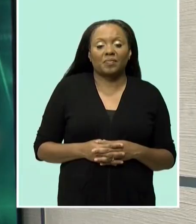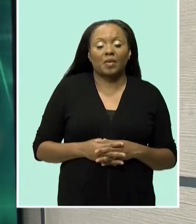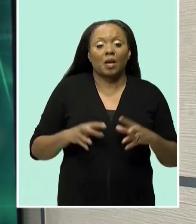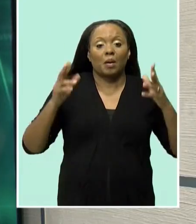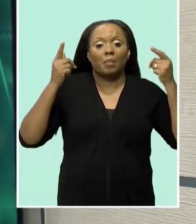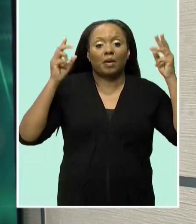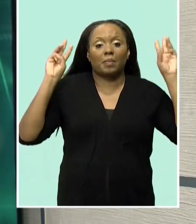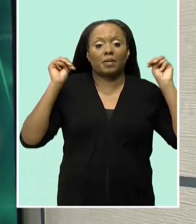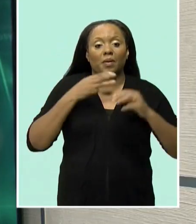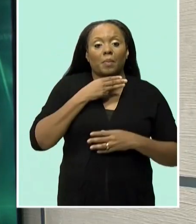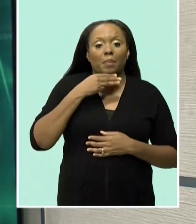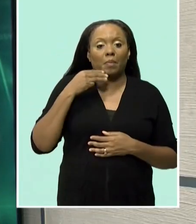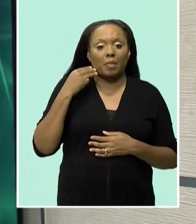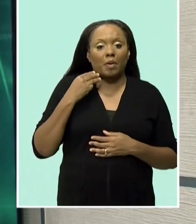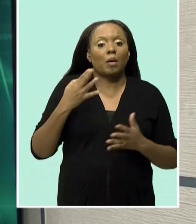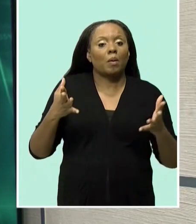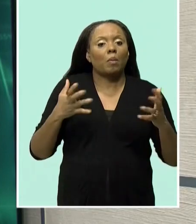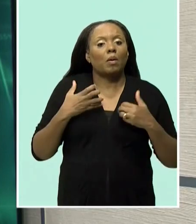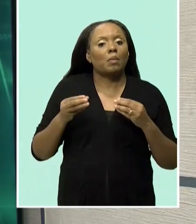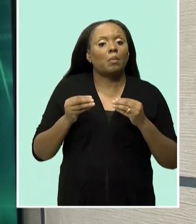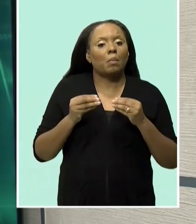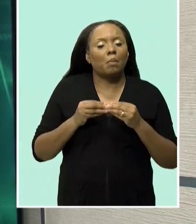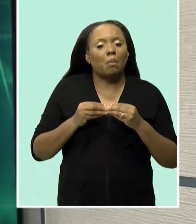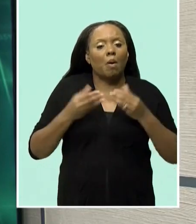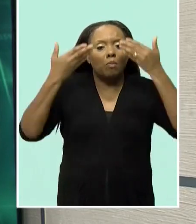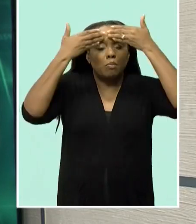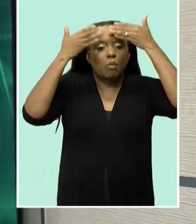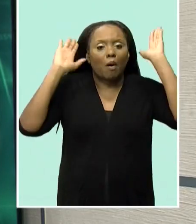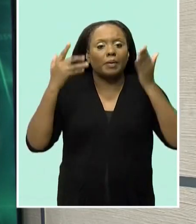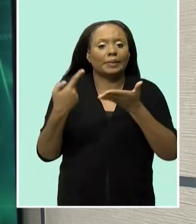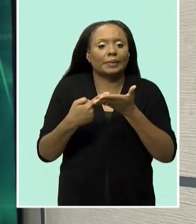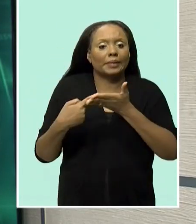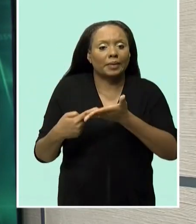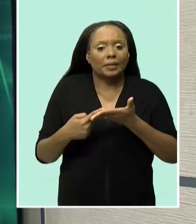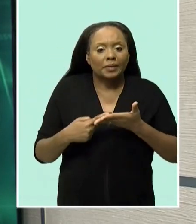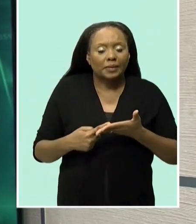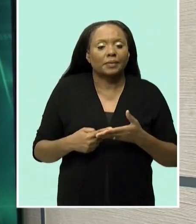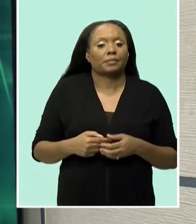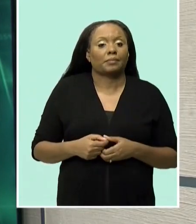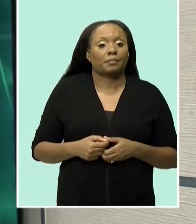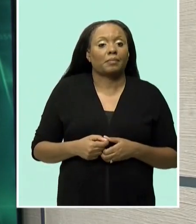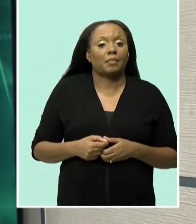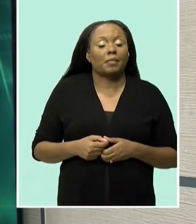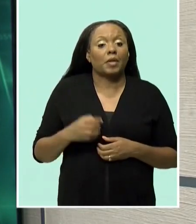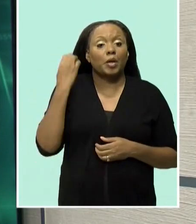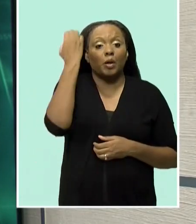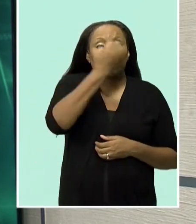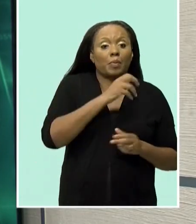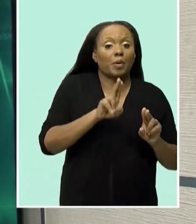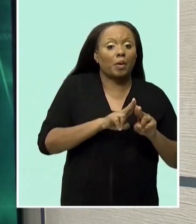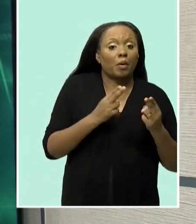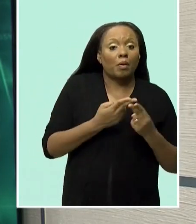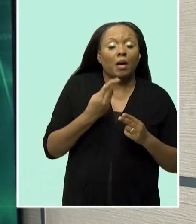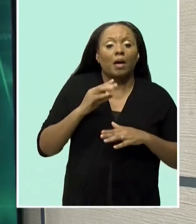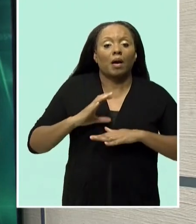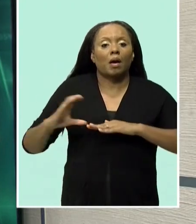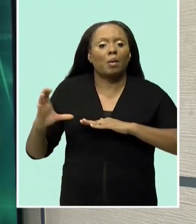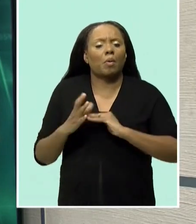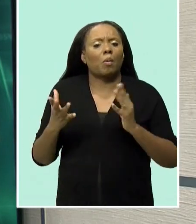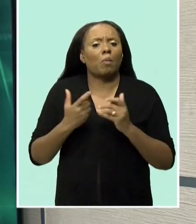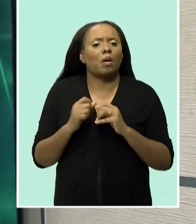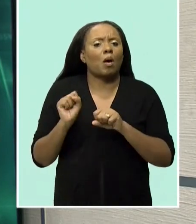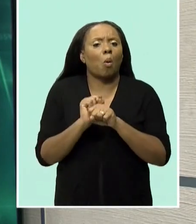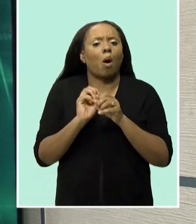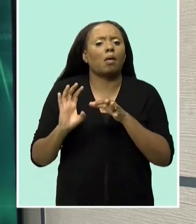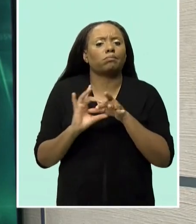Prime Minister Mia Motley has called for open-minded discussions as the European Union and Caribbean countries attempt to cement closer working